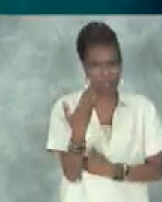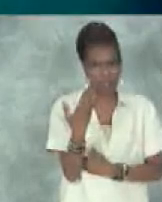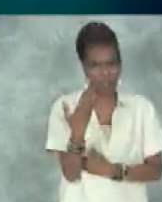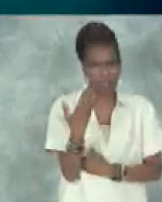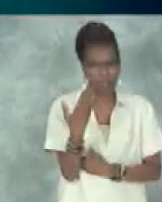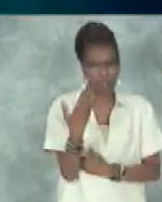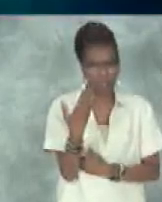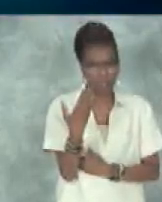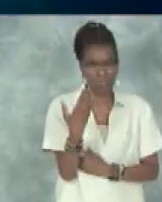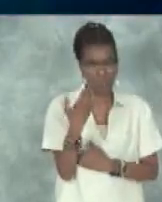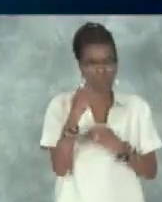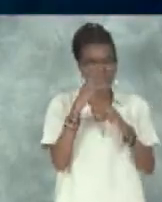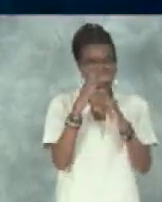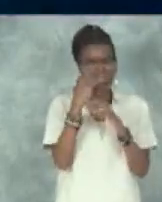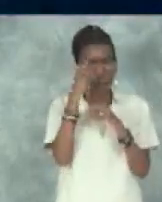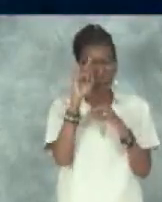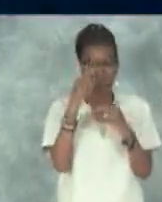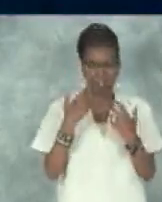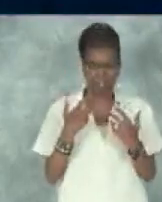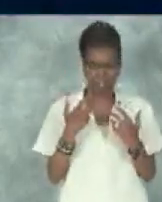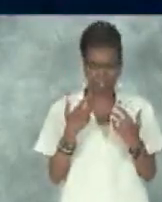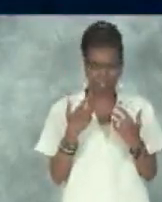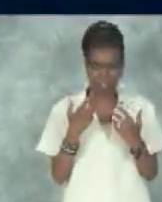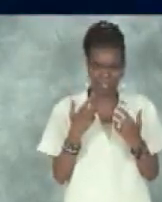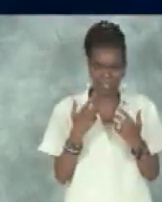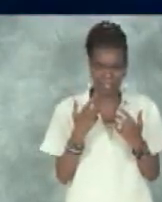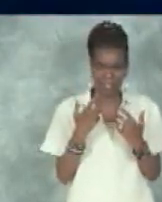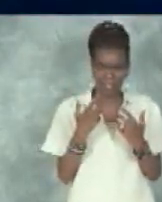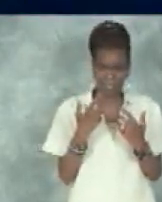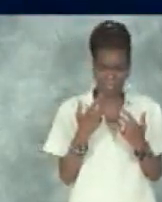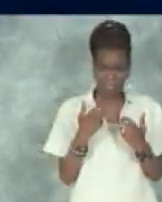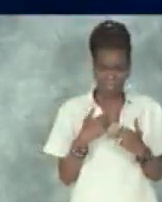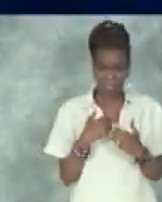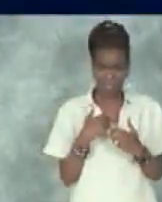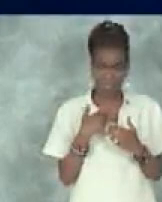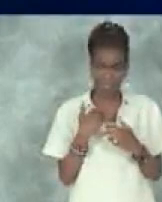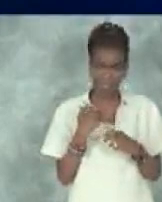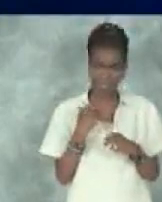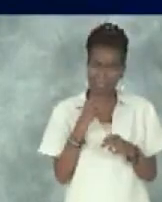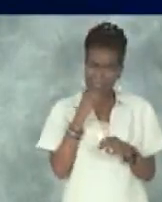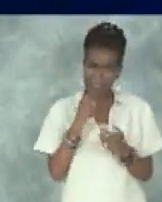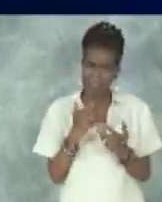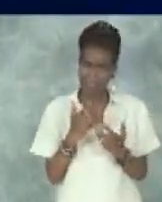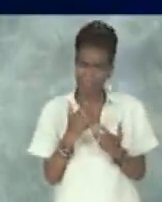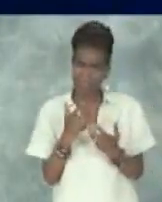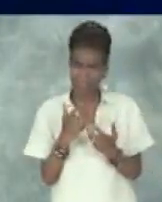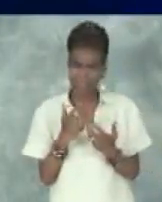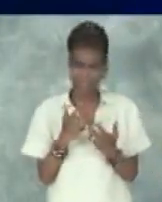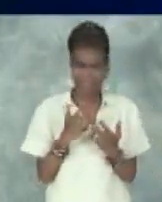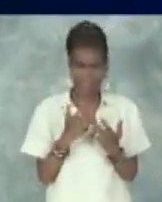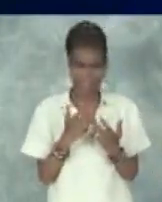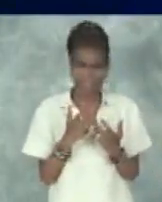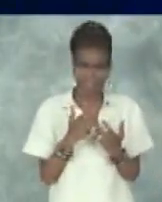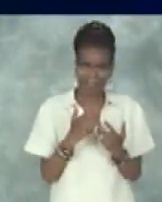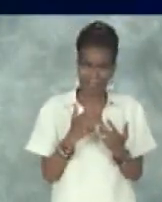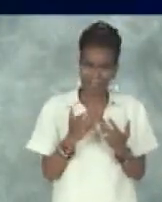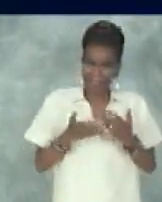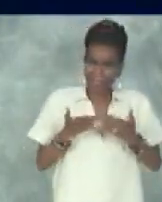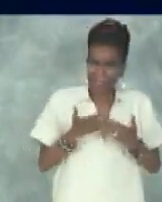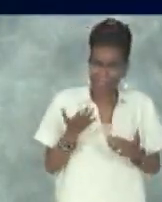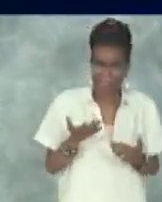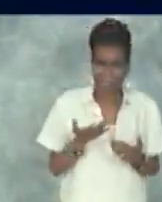the trumpet for me is hard. My lips are old. They get tired. I can't play too high. My fingers are old. I'm not moving too